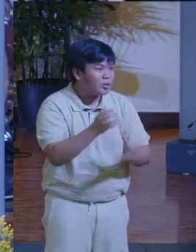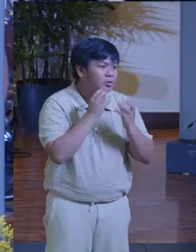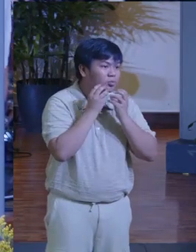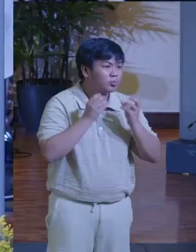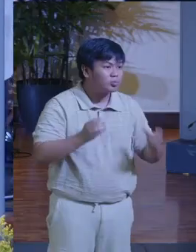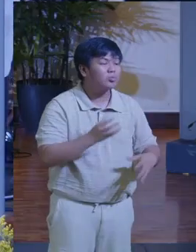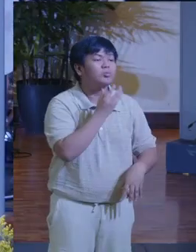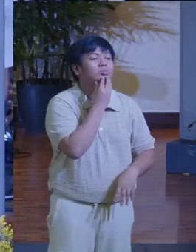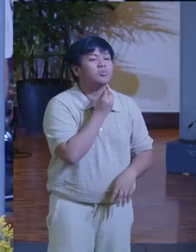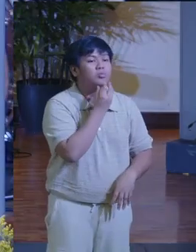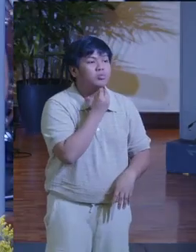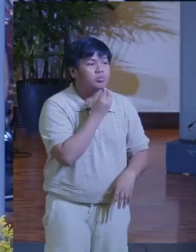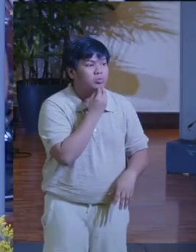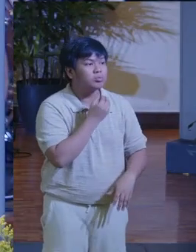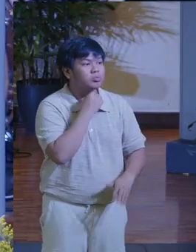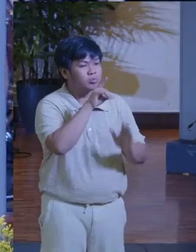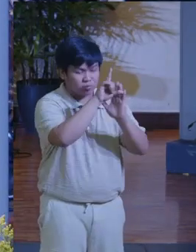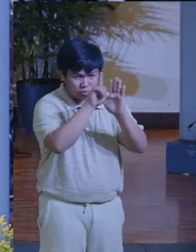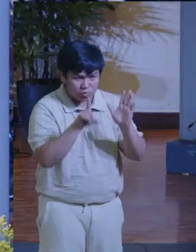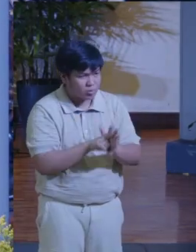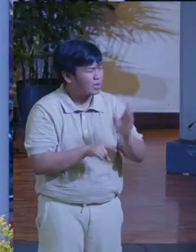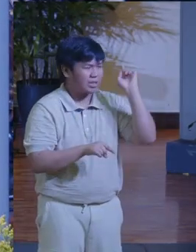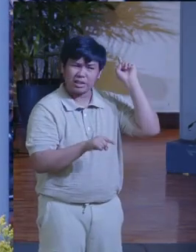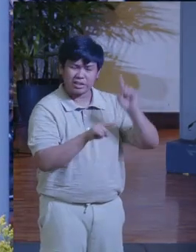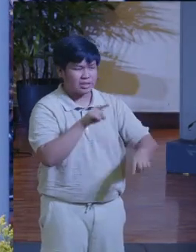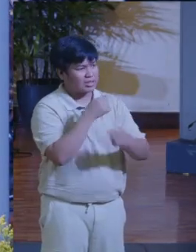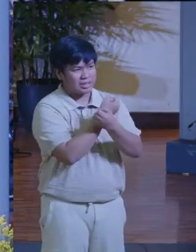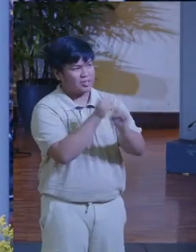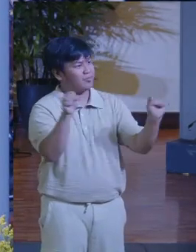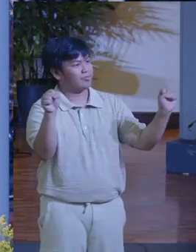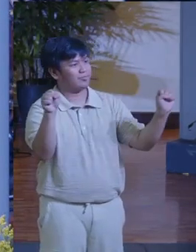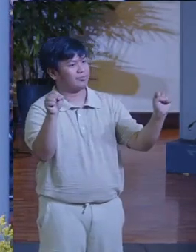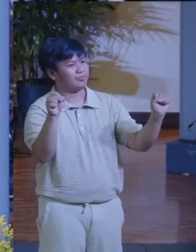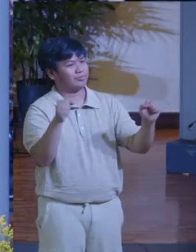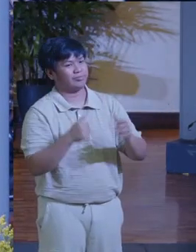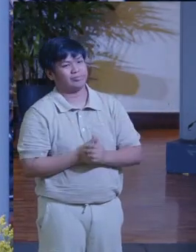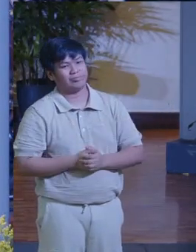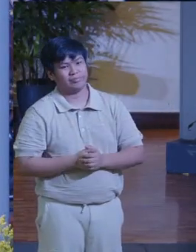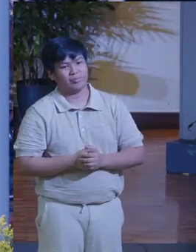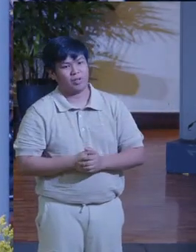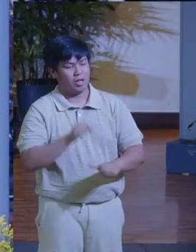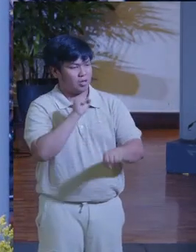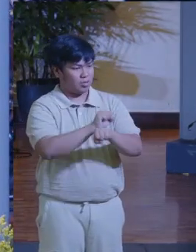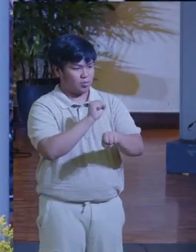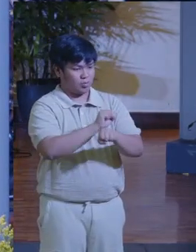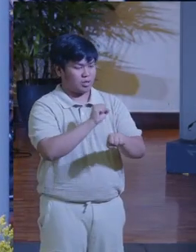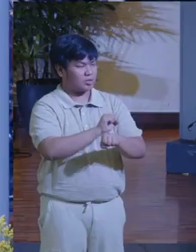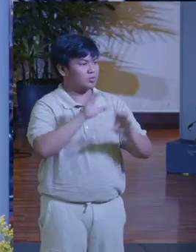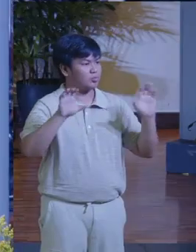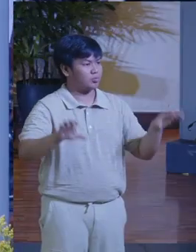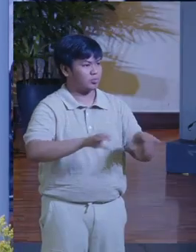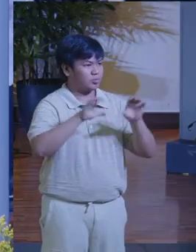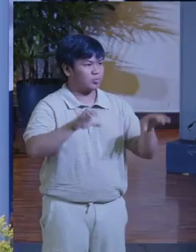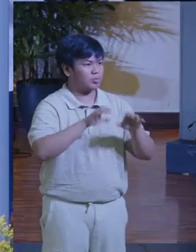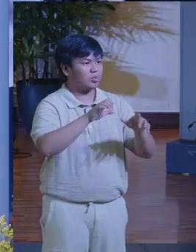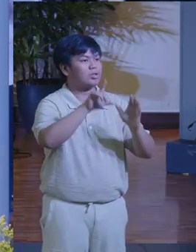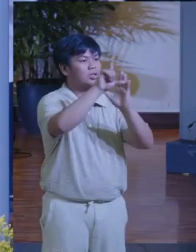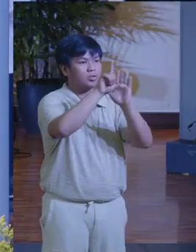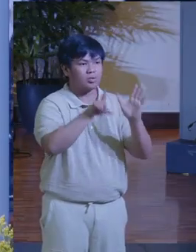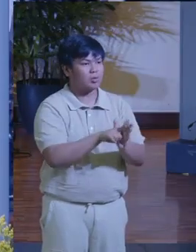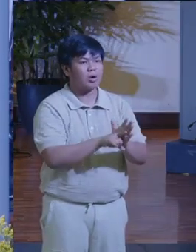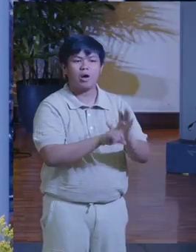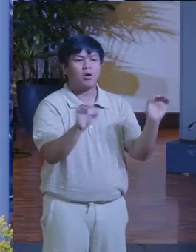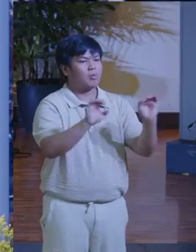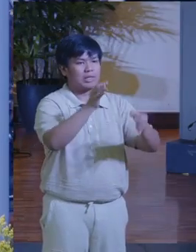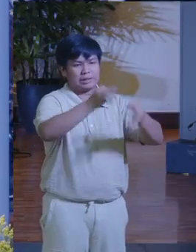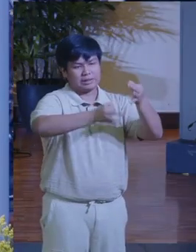chapter 3, verse 20, binasa ko kanina, for by works of the law, no human being will be justified